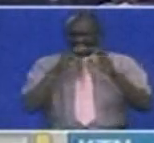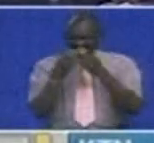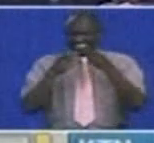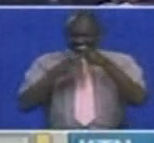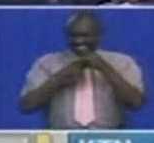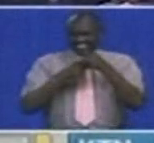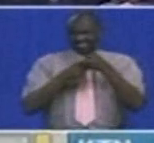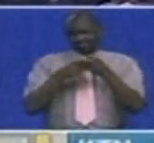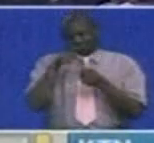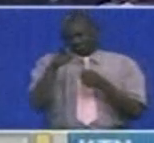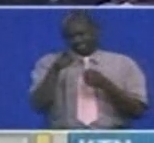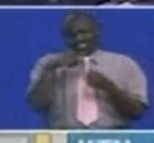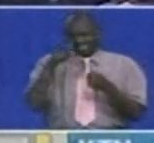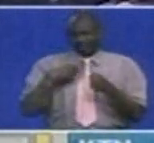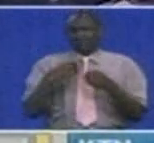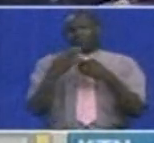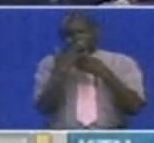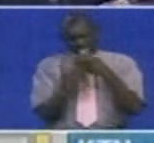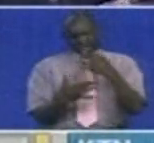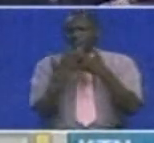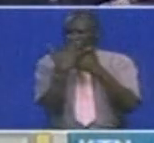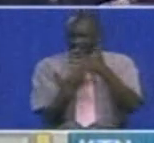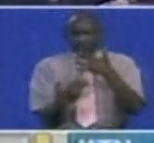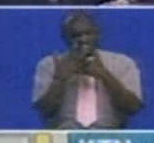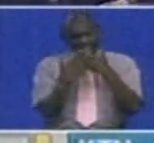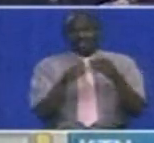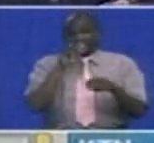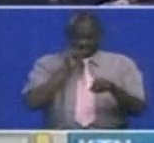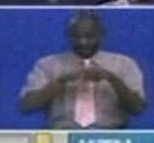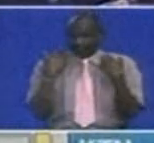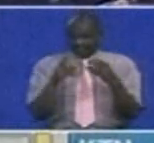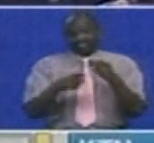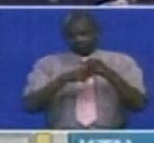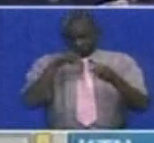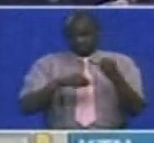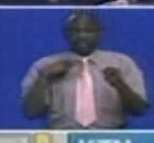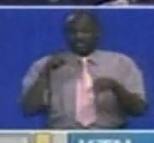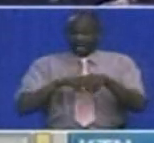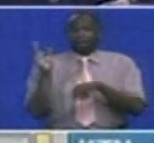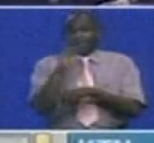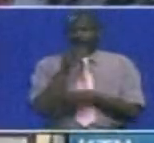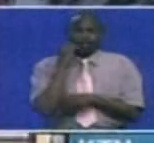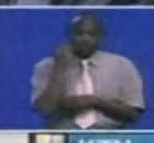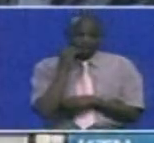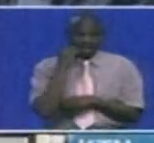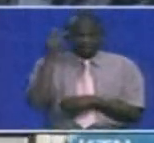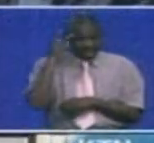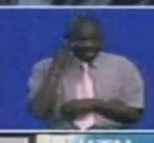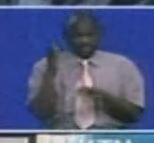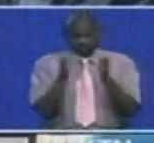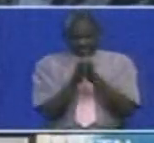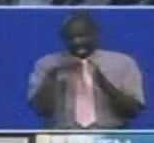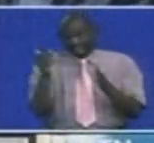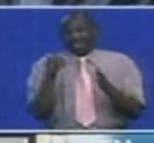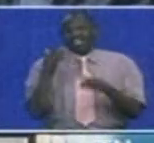said to have bled heavily from the ritual and died a few hours after going back home. Her parents are said to have colluded with other